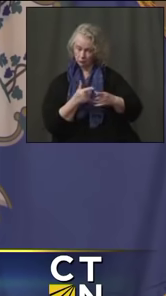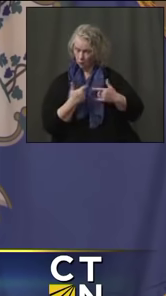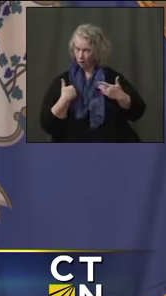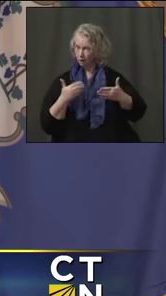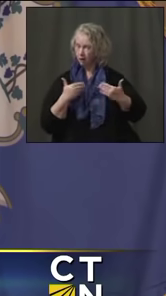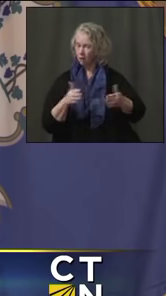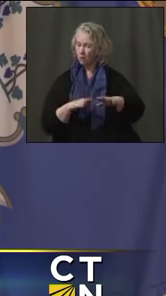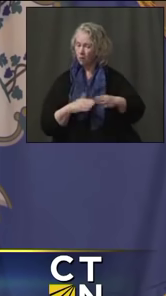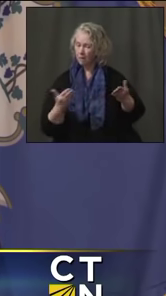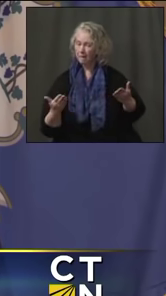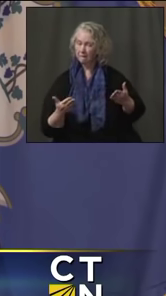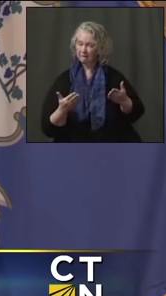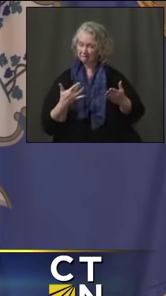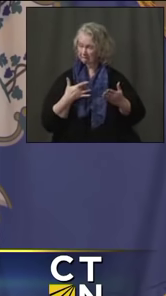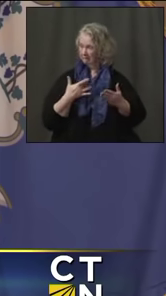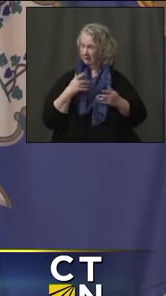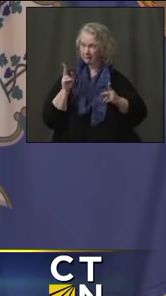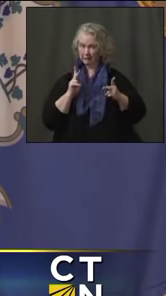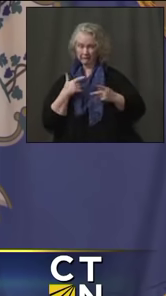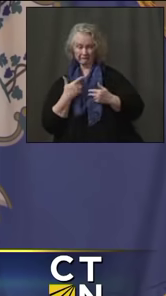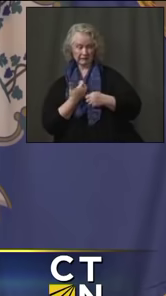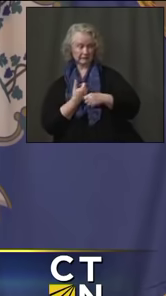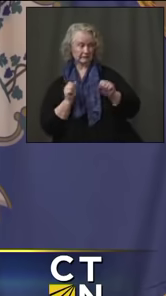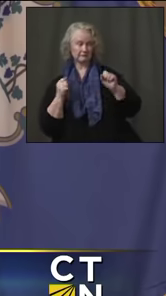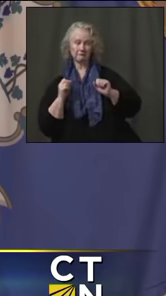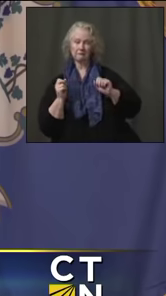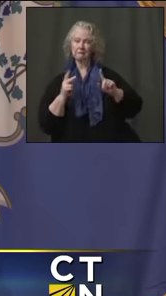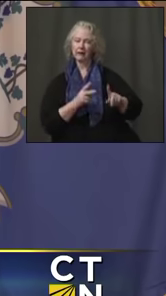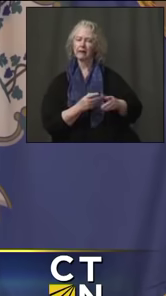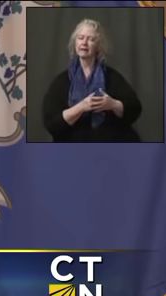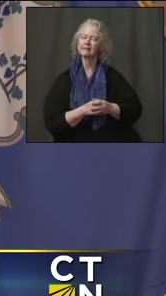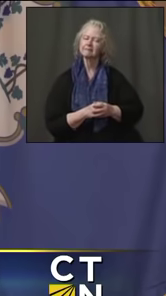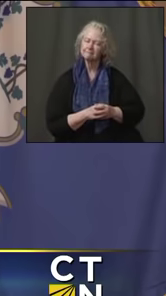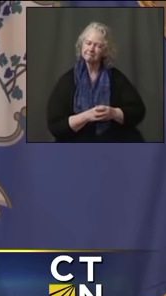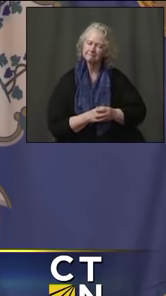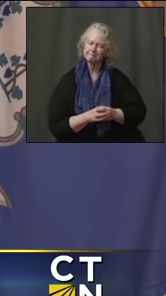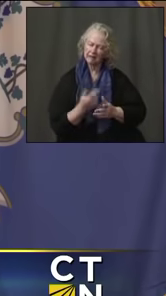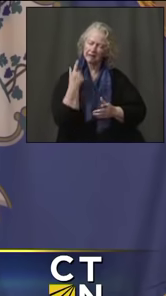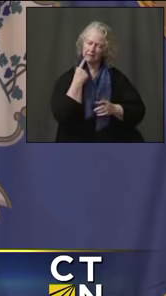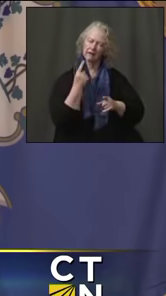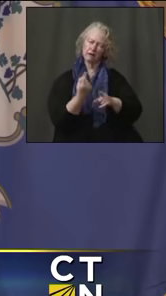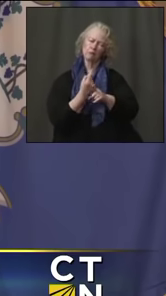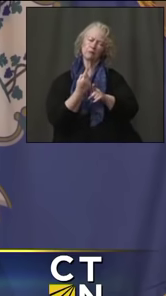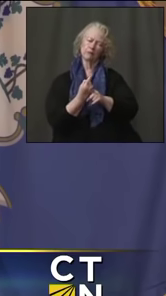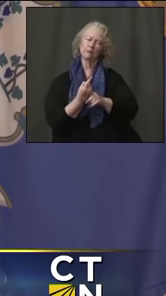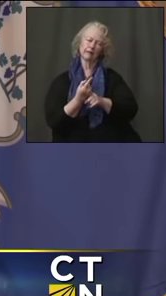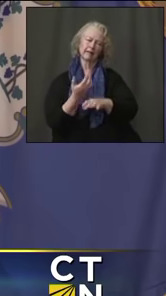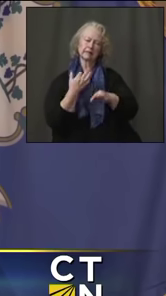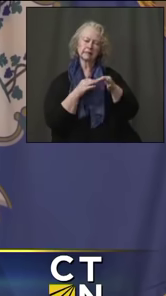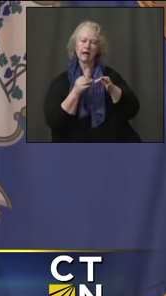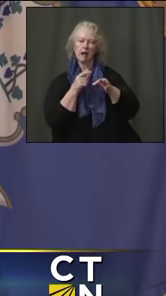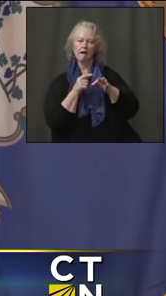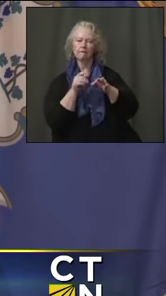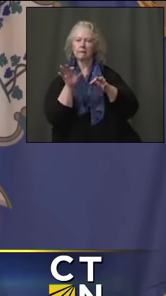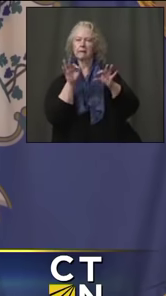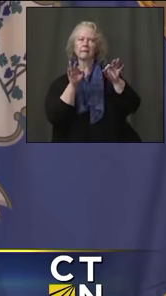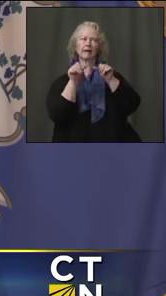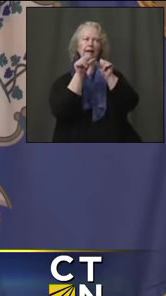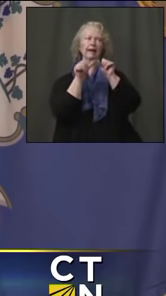and whether they think consumers will want to come back. I think that's probably the appropriate way to do it rather than pick and choose zip